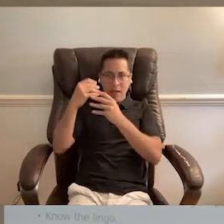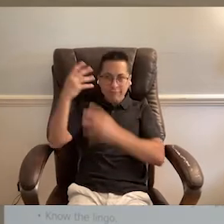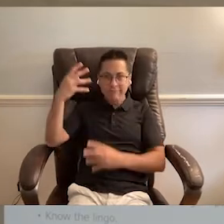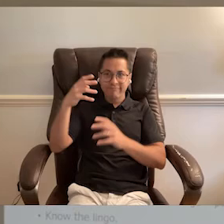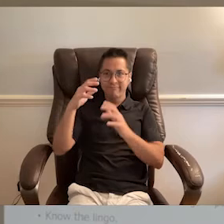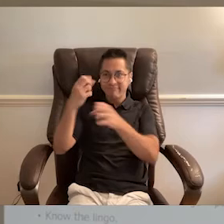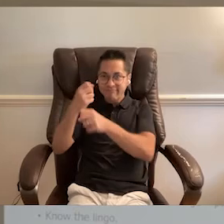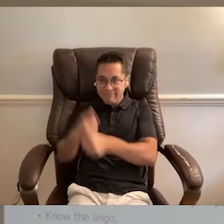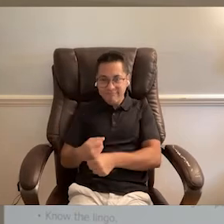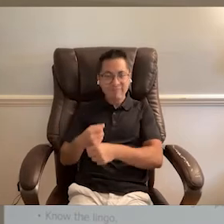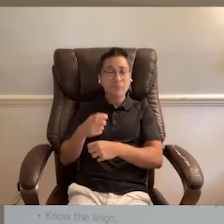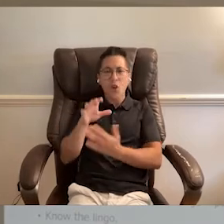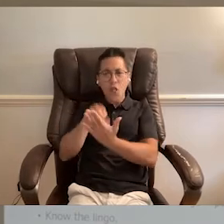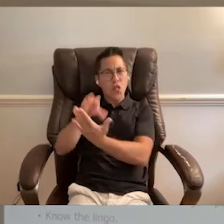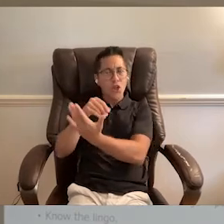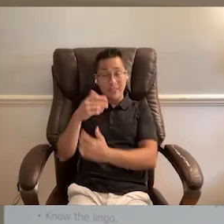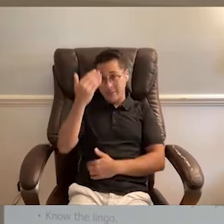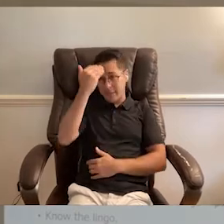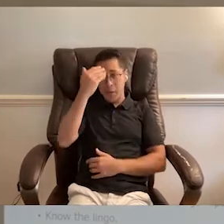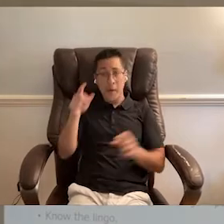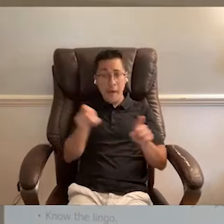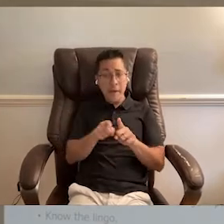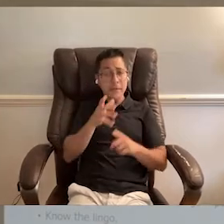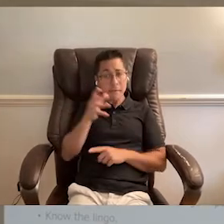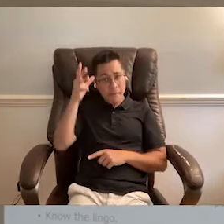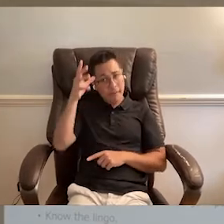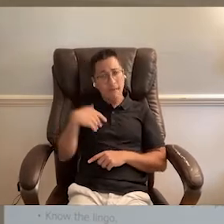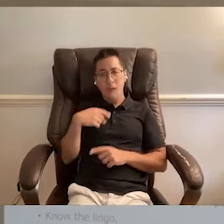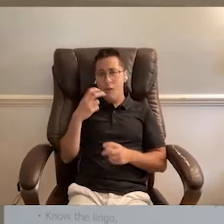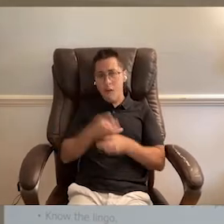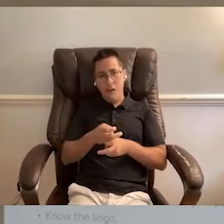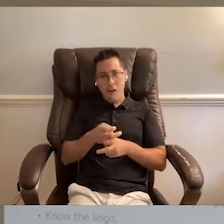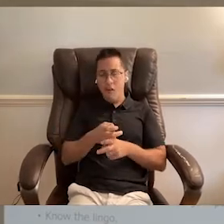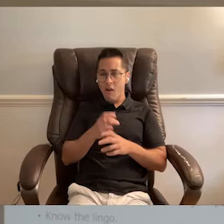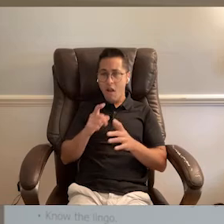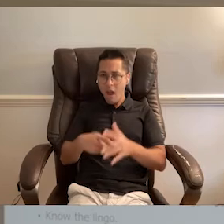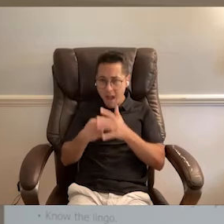know as a parent, it's hard to stop that meeting every few minutes and